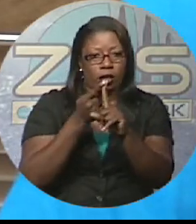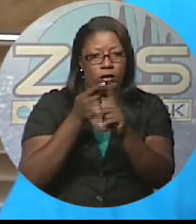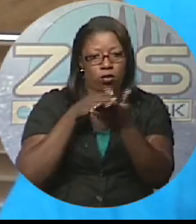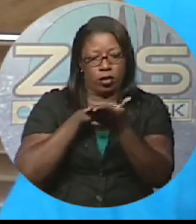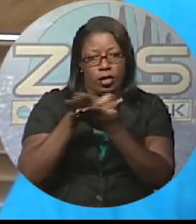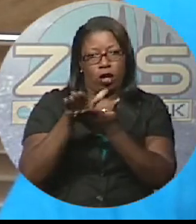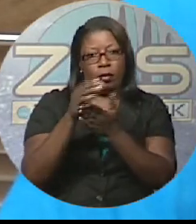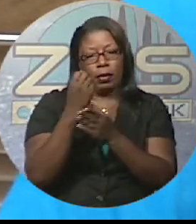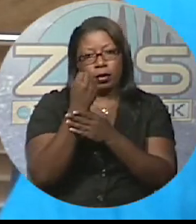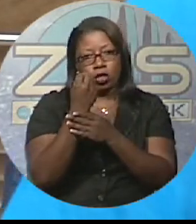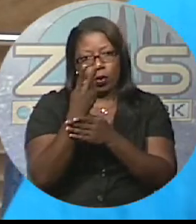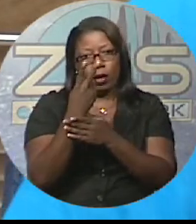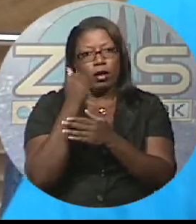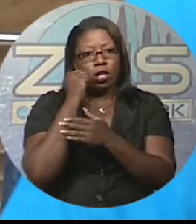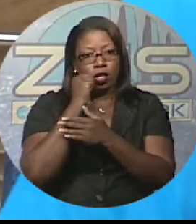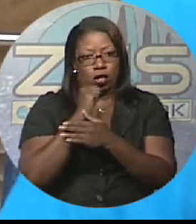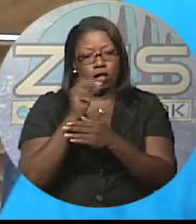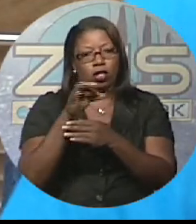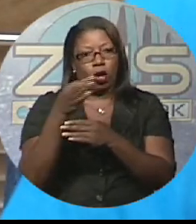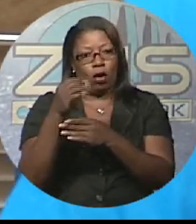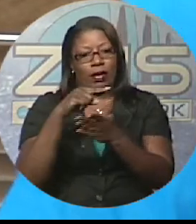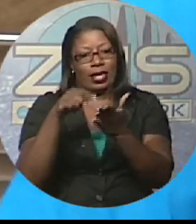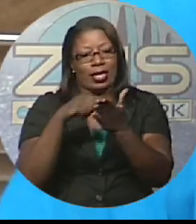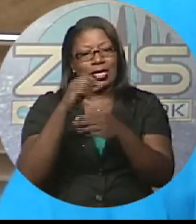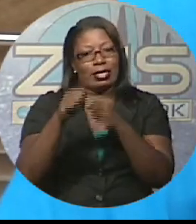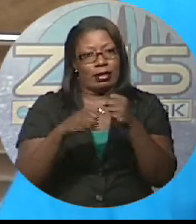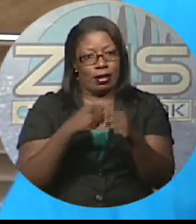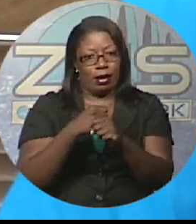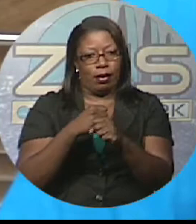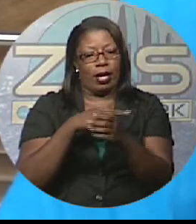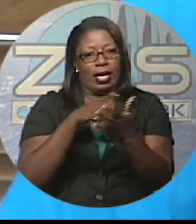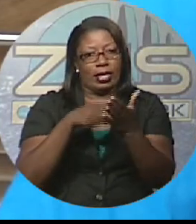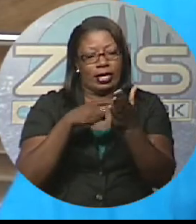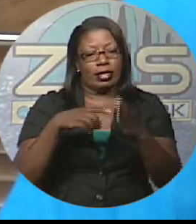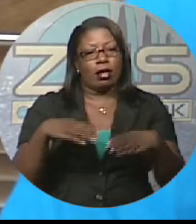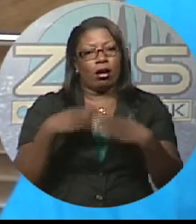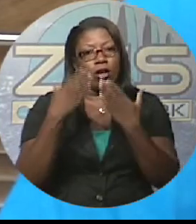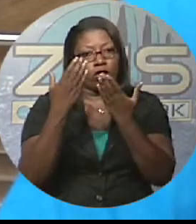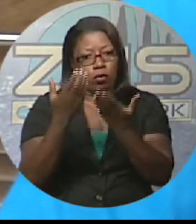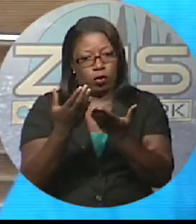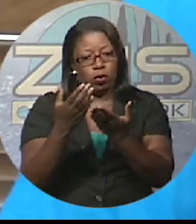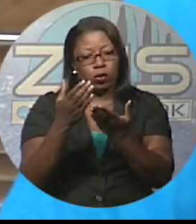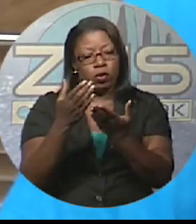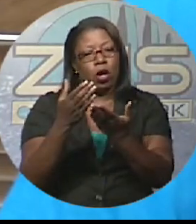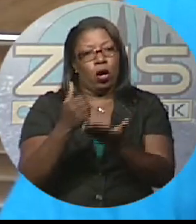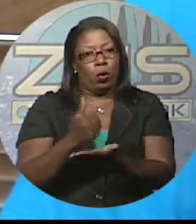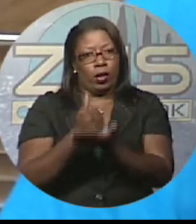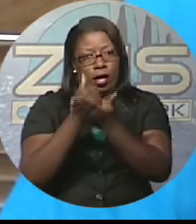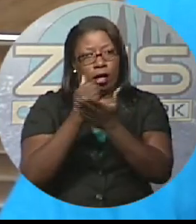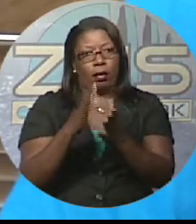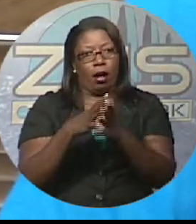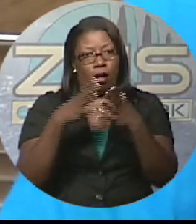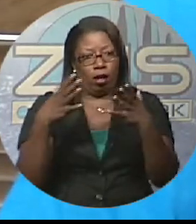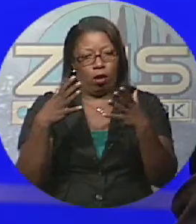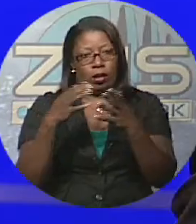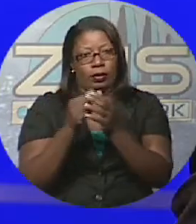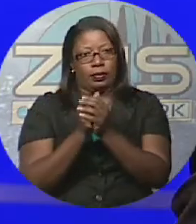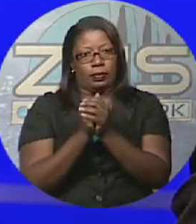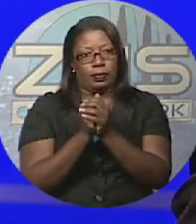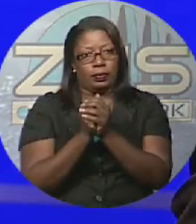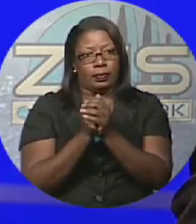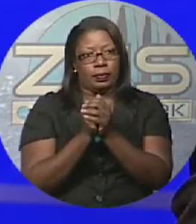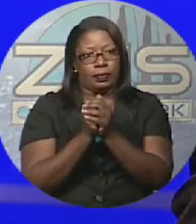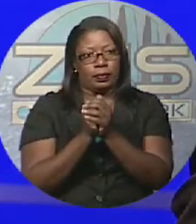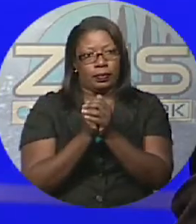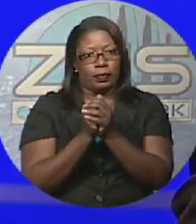year, and we are well on the way. This contribution is going to go a long way that Family Guardian has made to us.